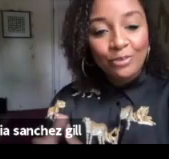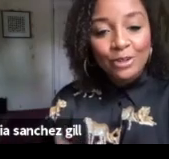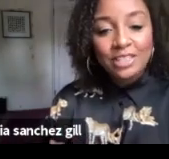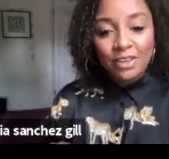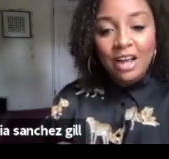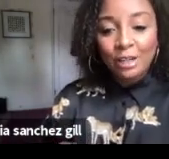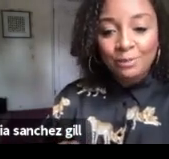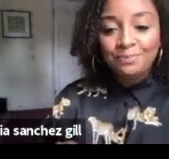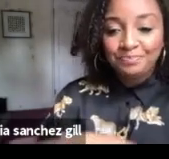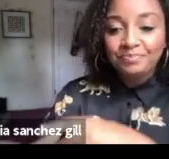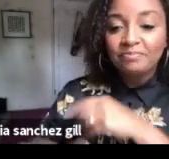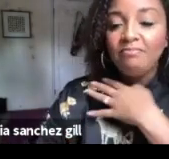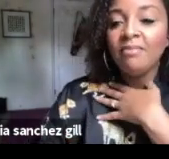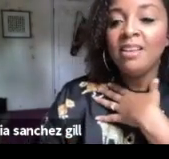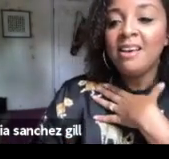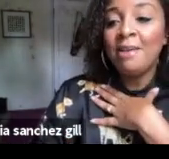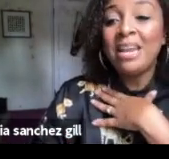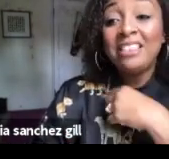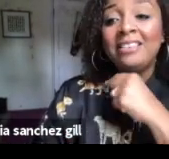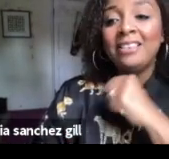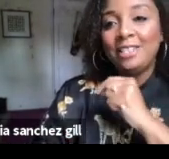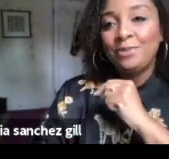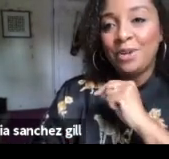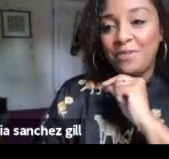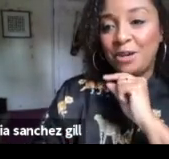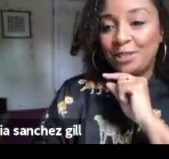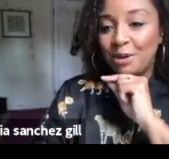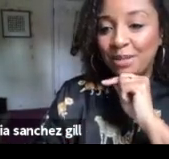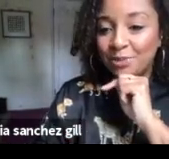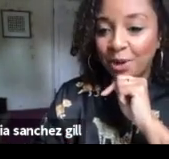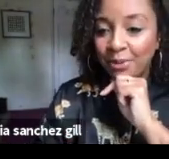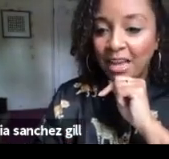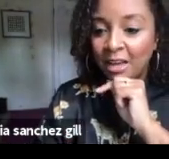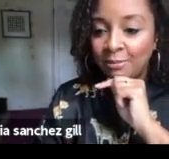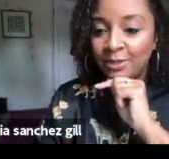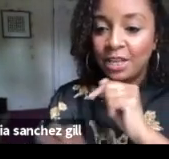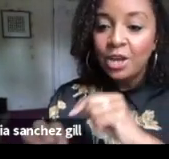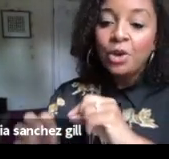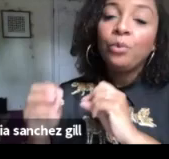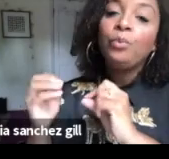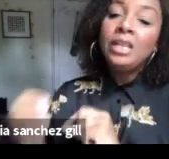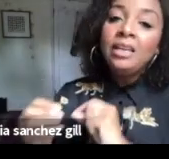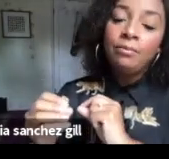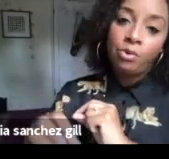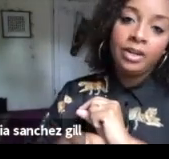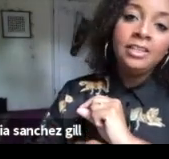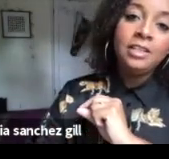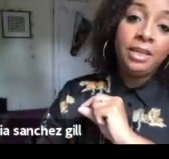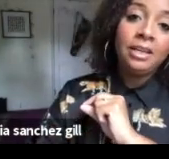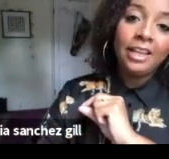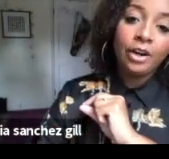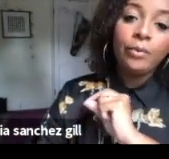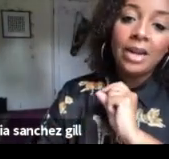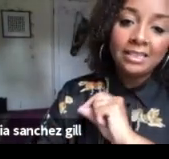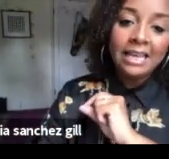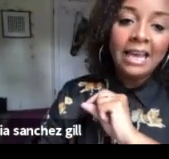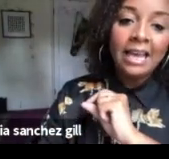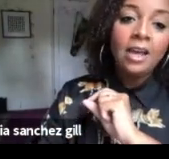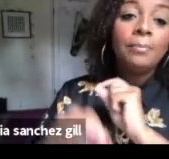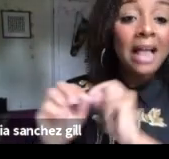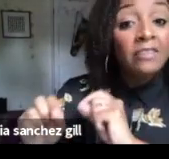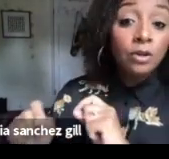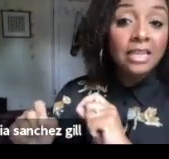other folks of color. And I think that this is one of those moments where it becomes really important to be clear. When I